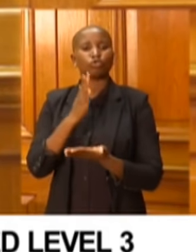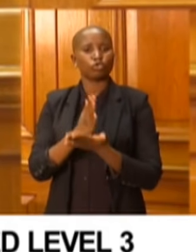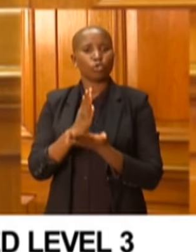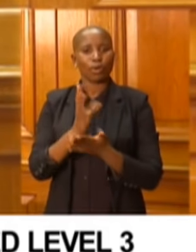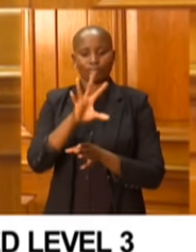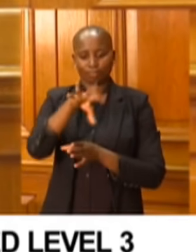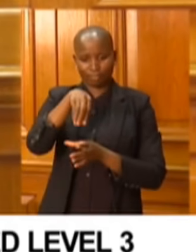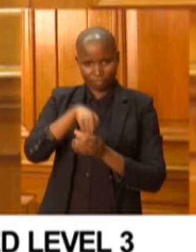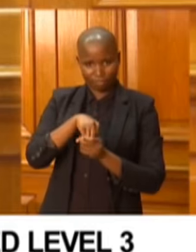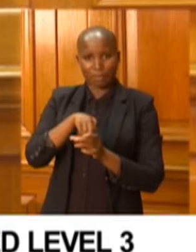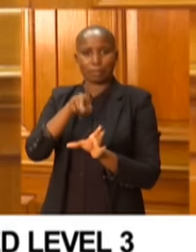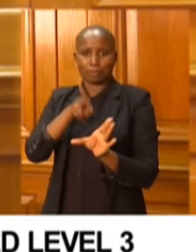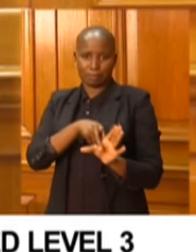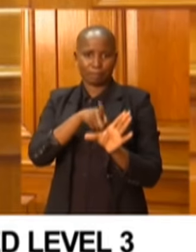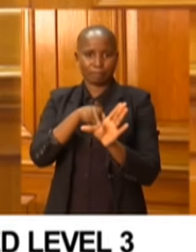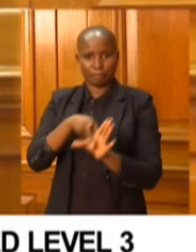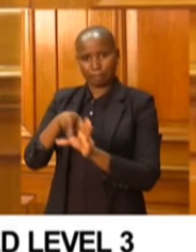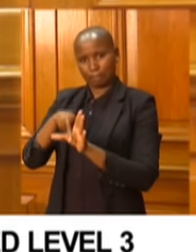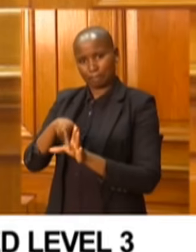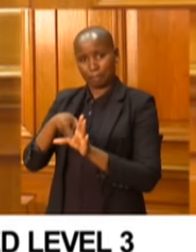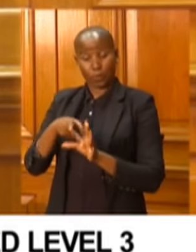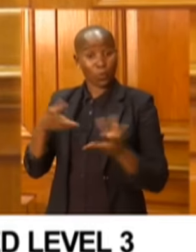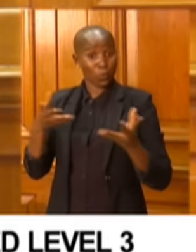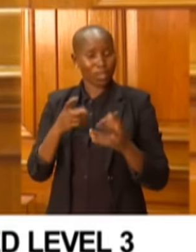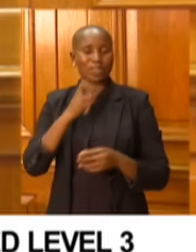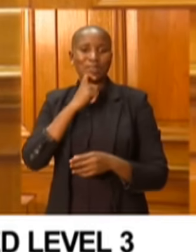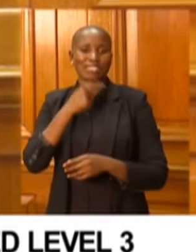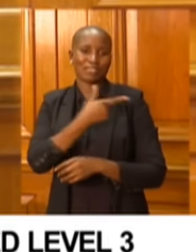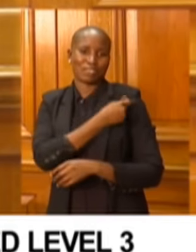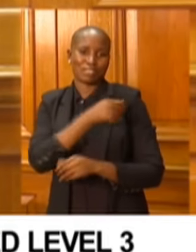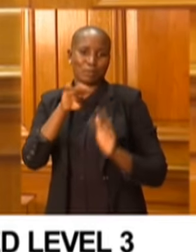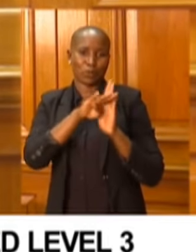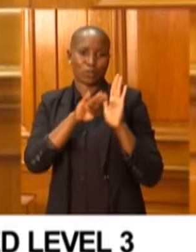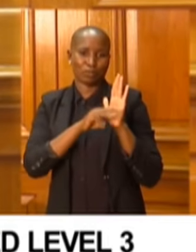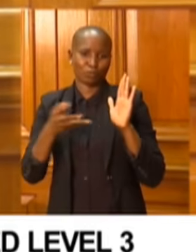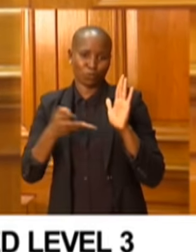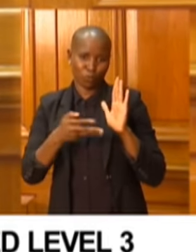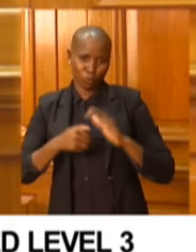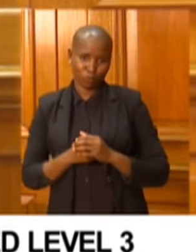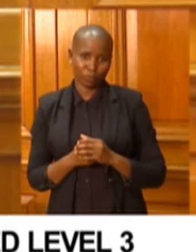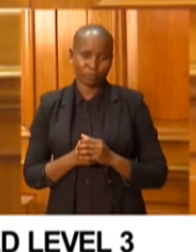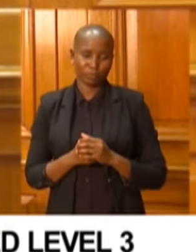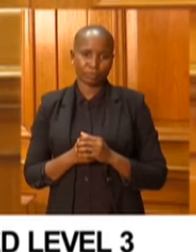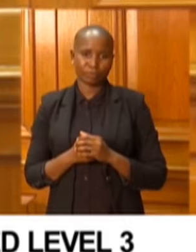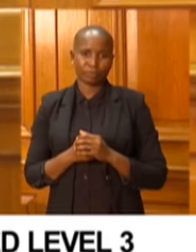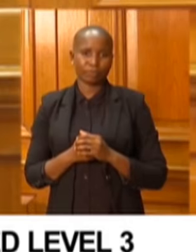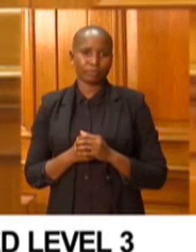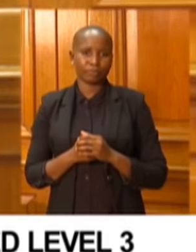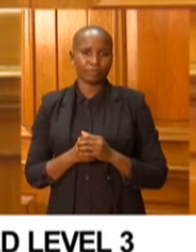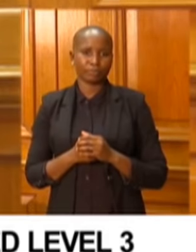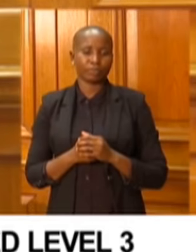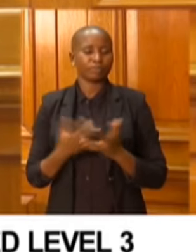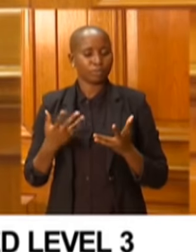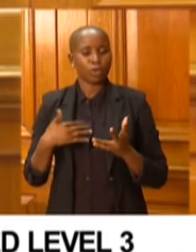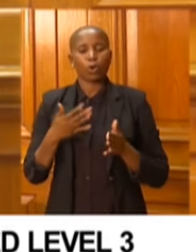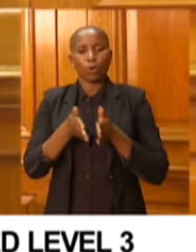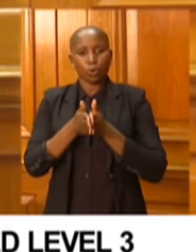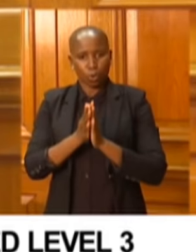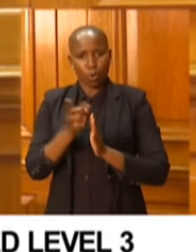in the vaccine program. We welcome the contributions made by civil society, by